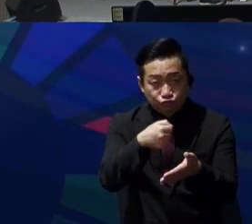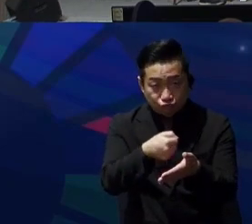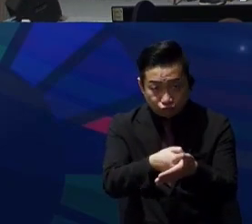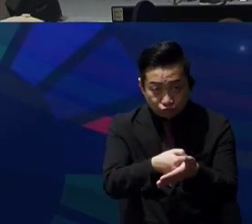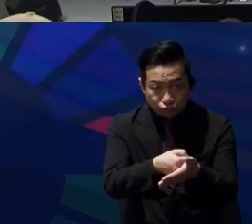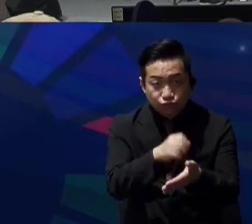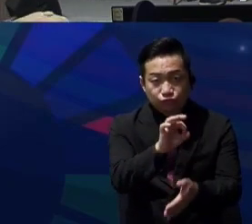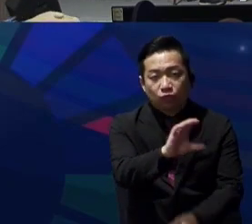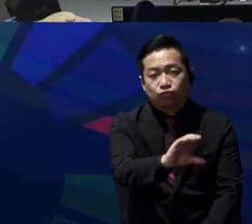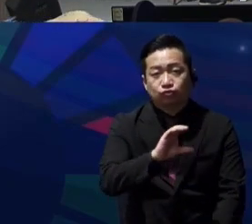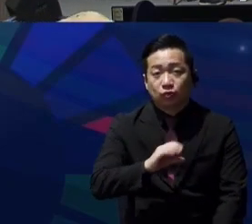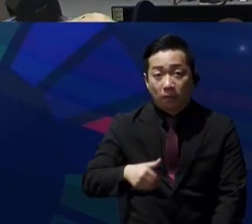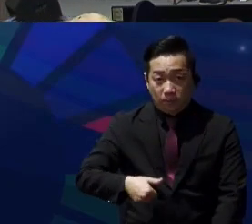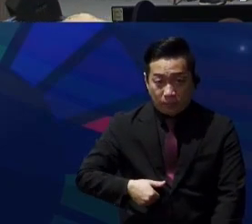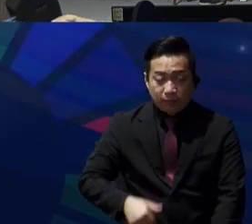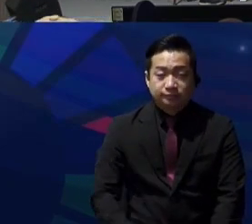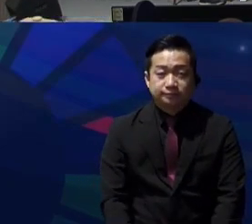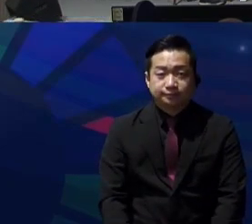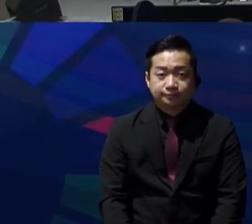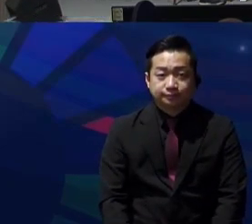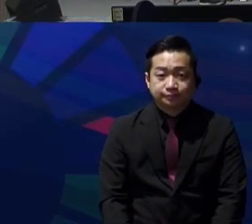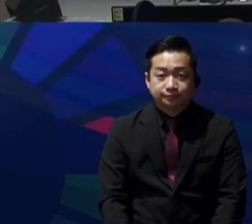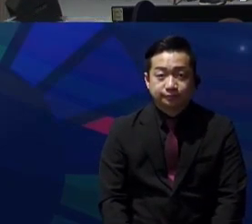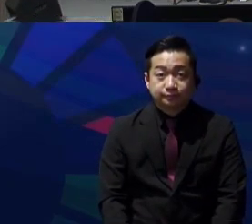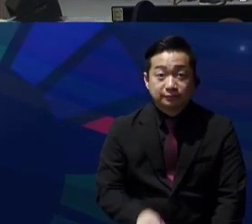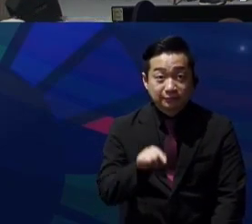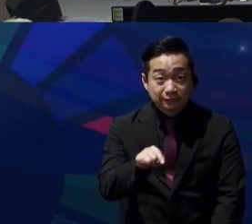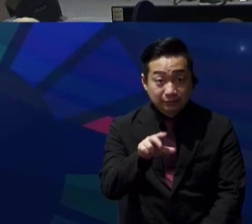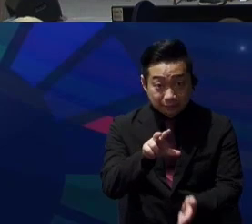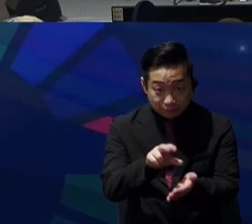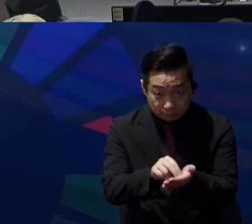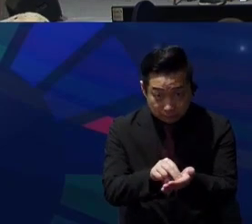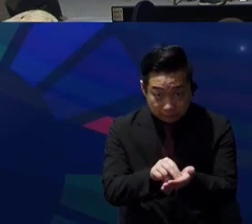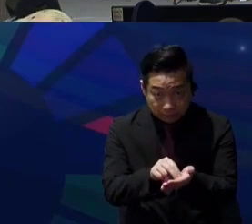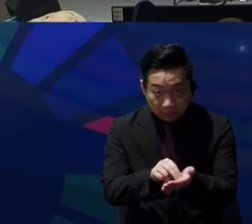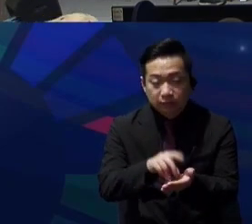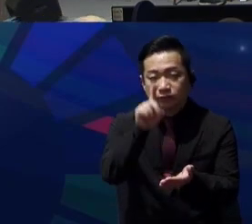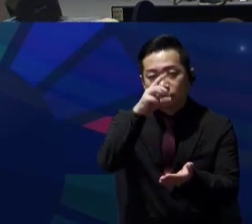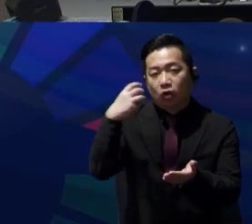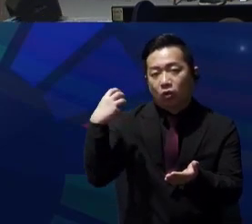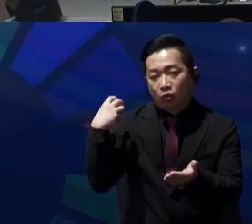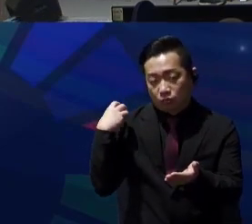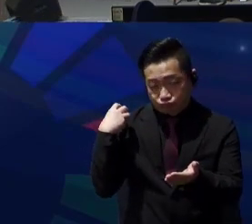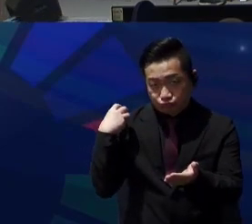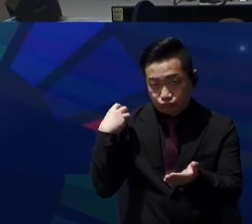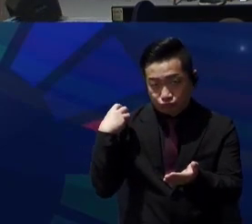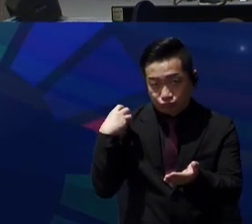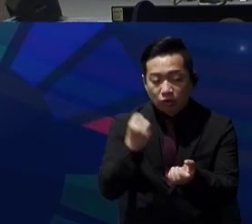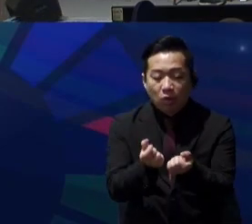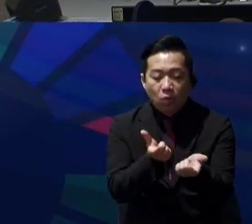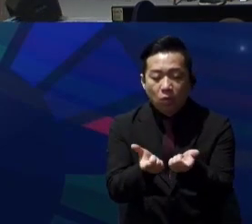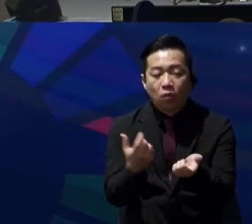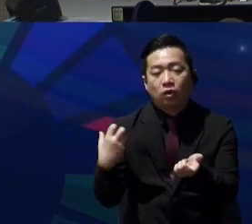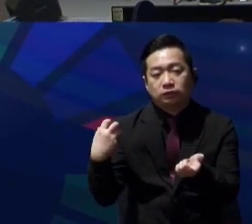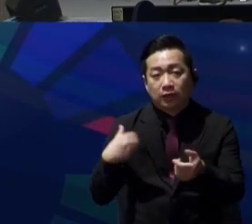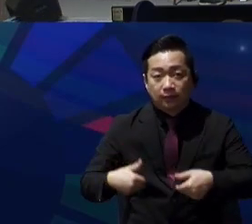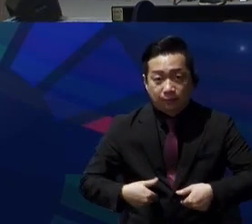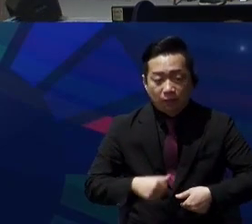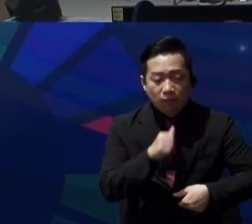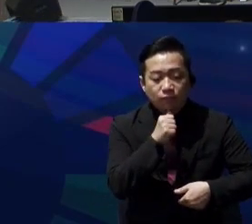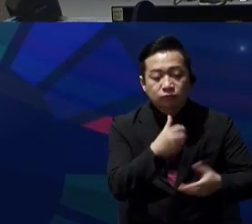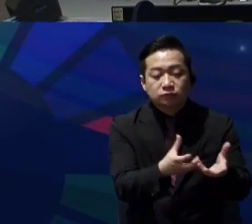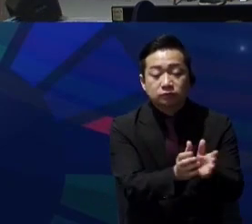This is problem of the government and people that make money from this carbon monoxide